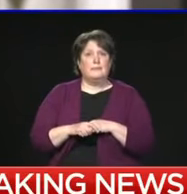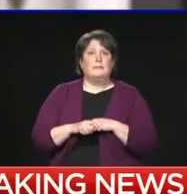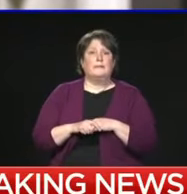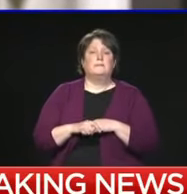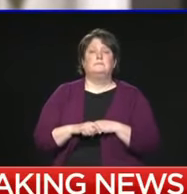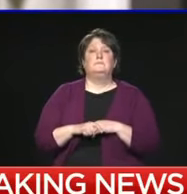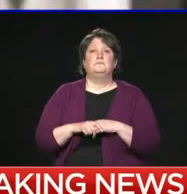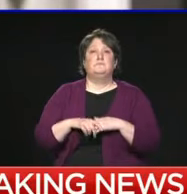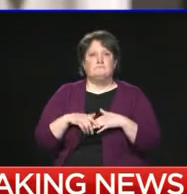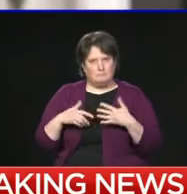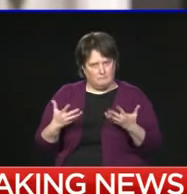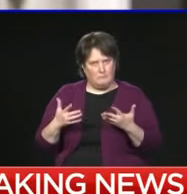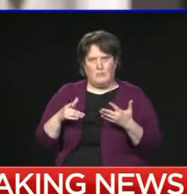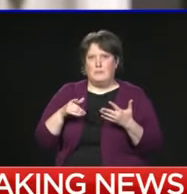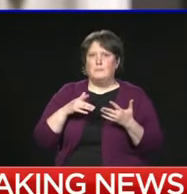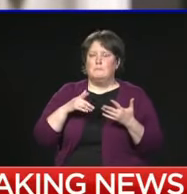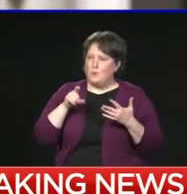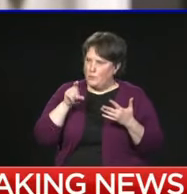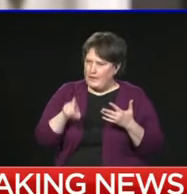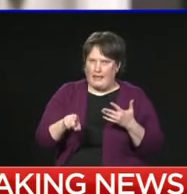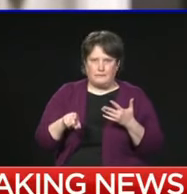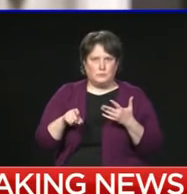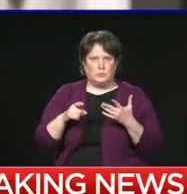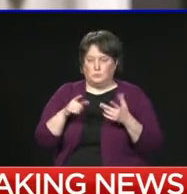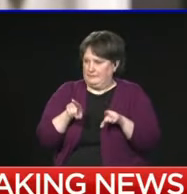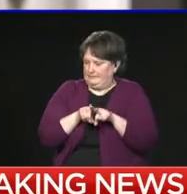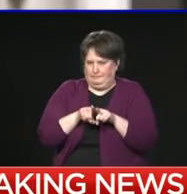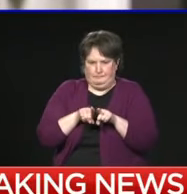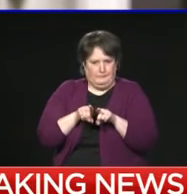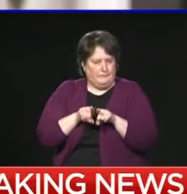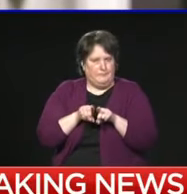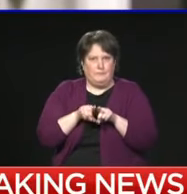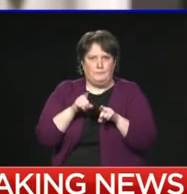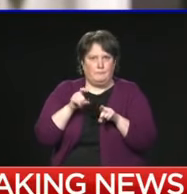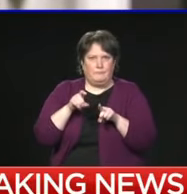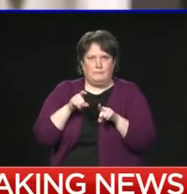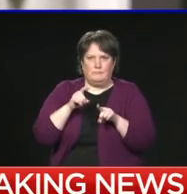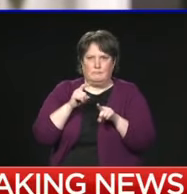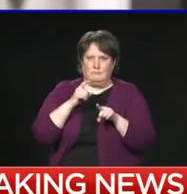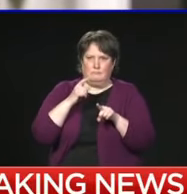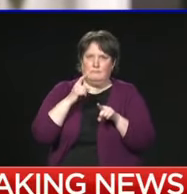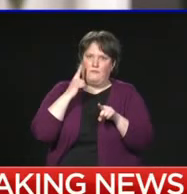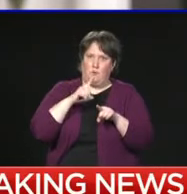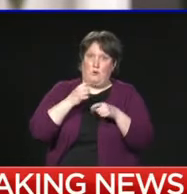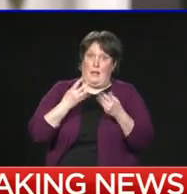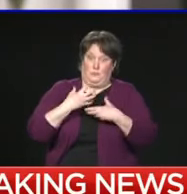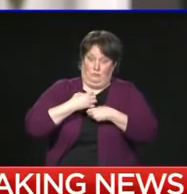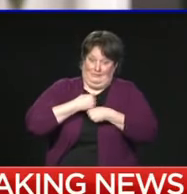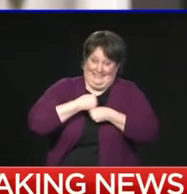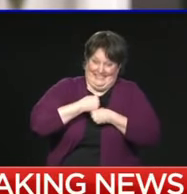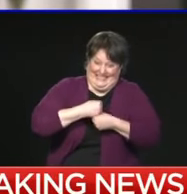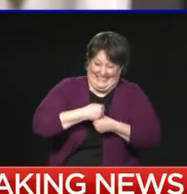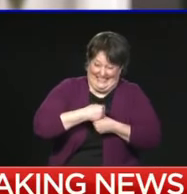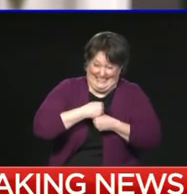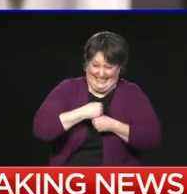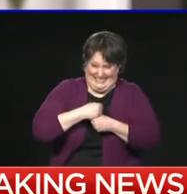share, but we have to continue with our current efforts to increase the